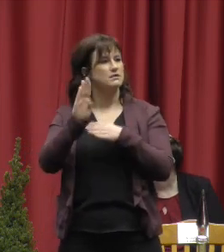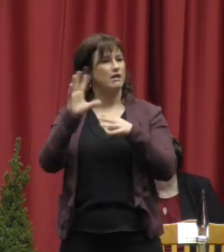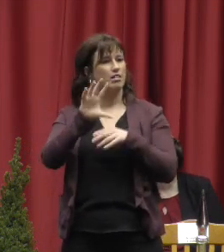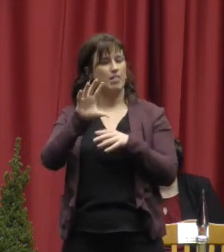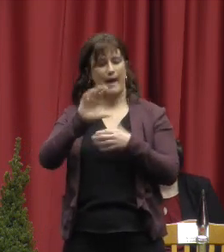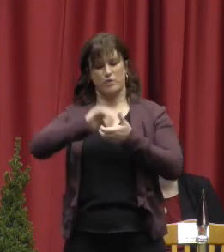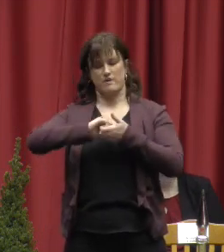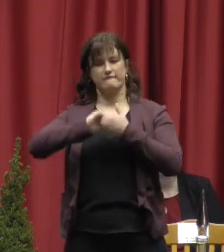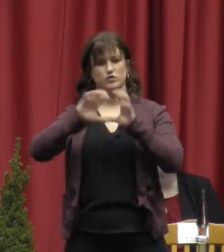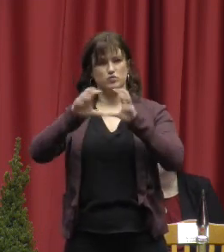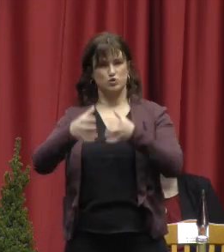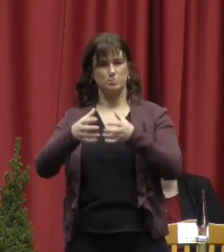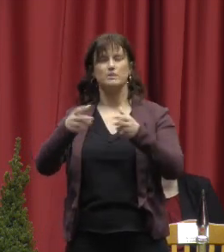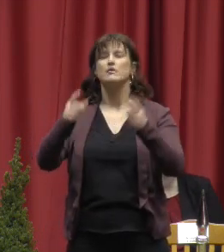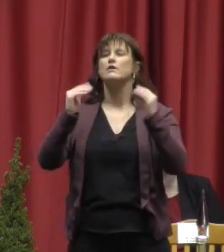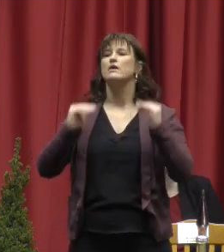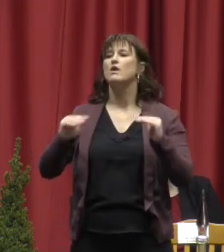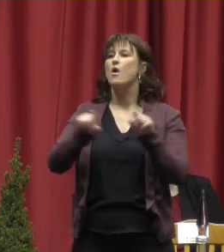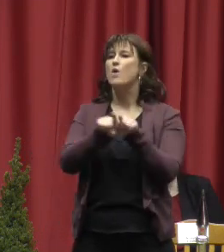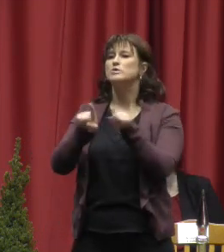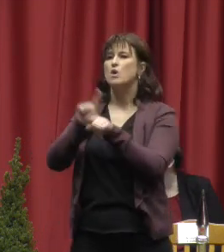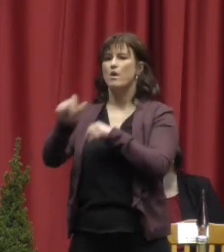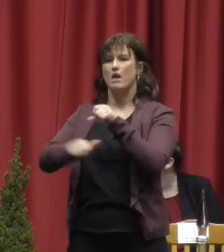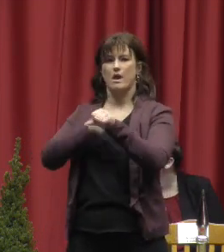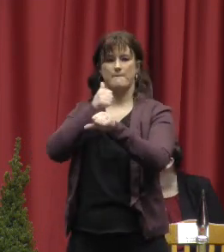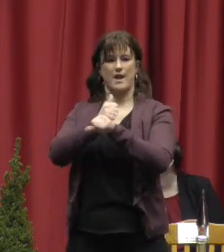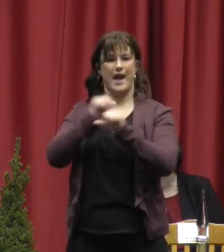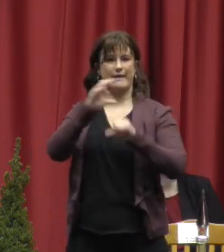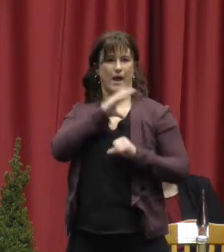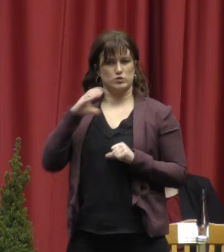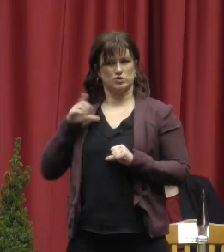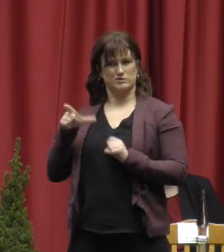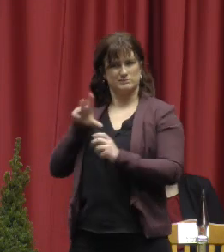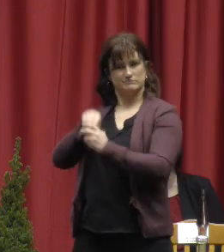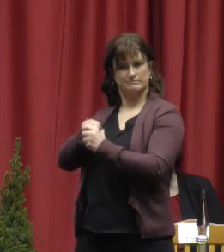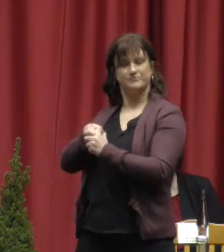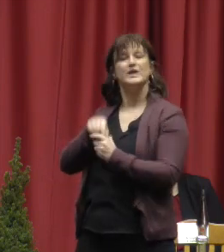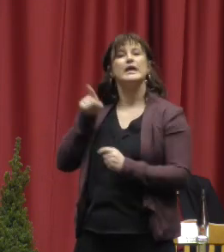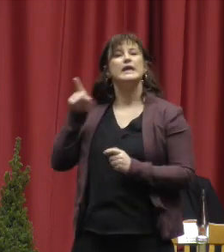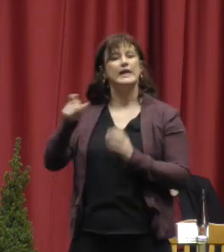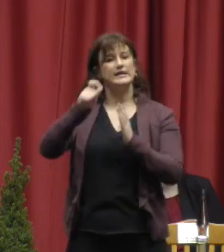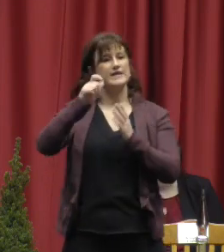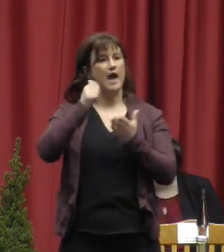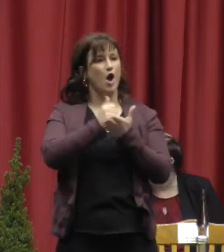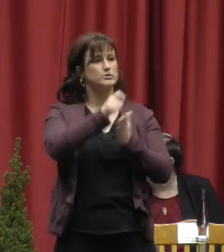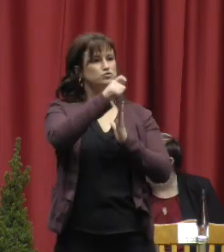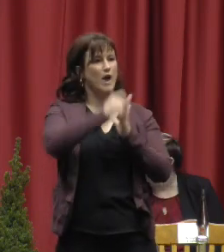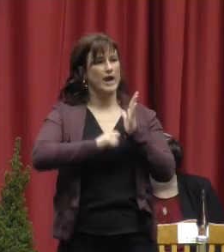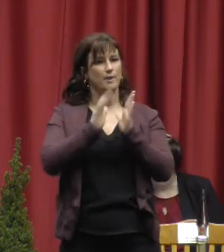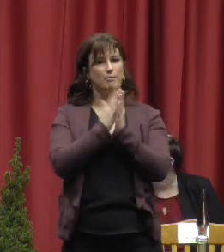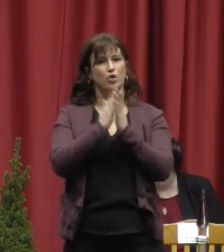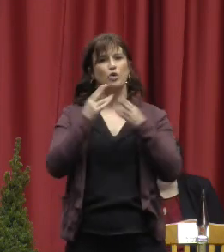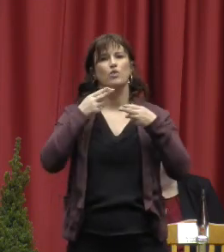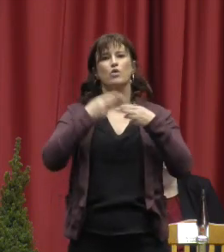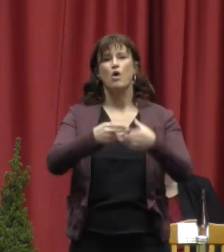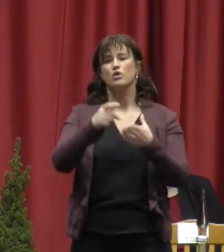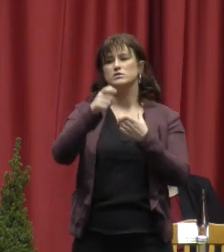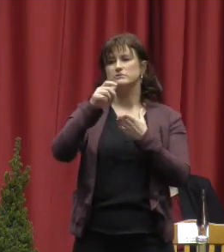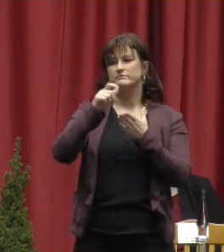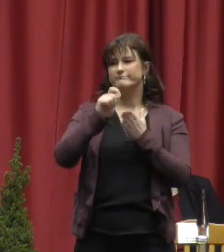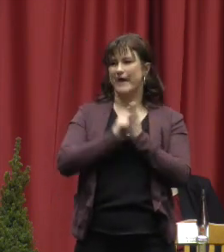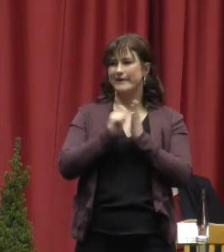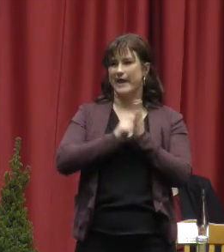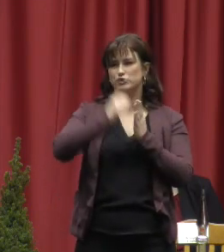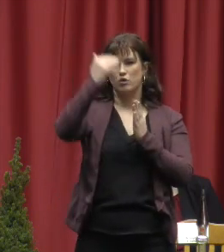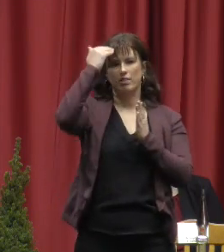Alumni Council. He's contributed to the book Financial Literacy for Immigrants and Refugees, which he co-authored and edited